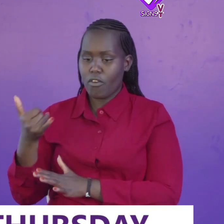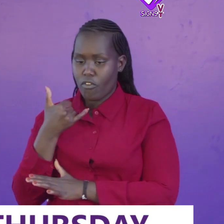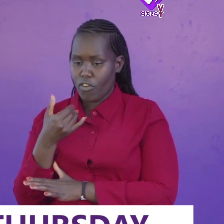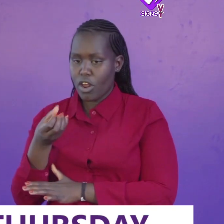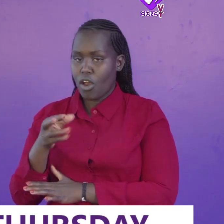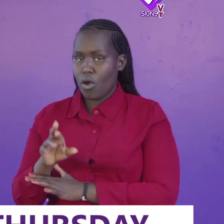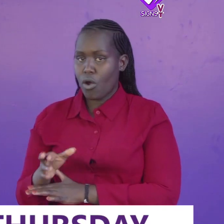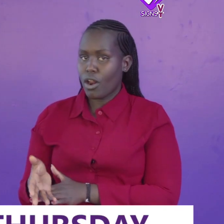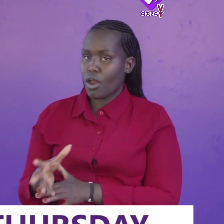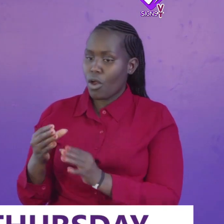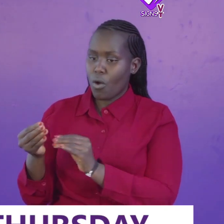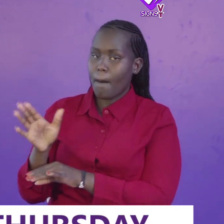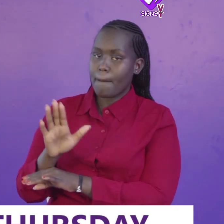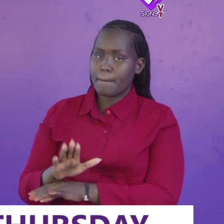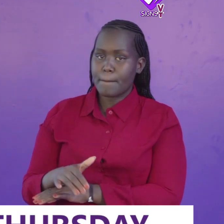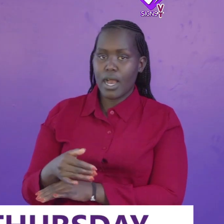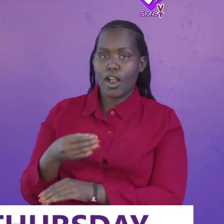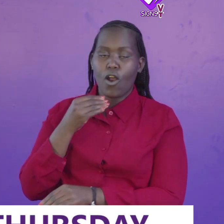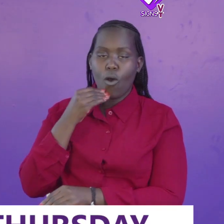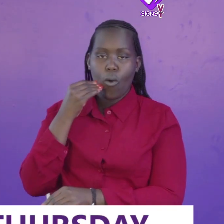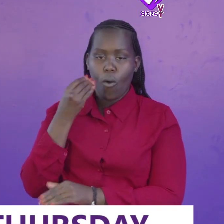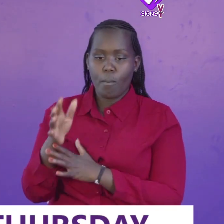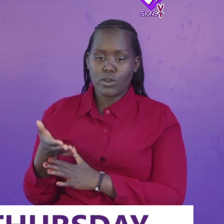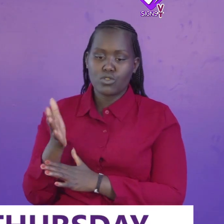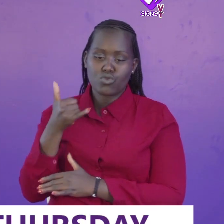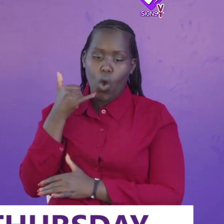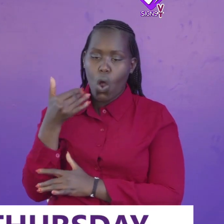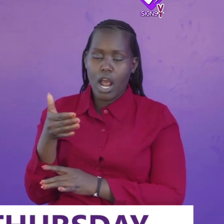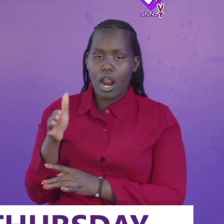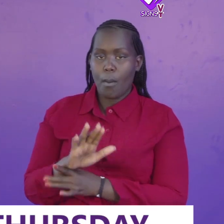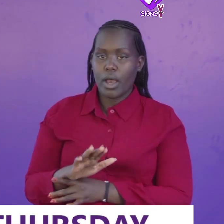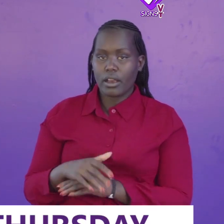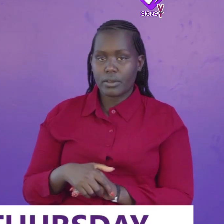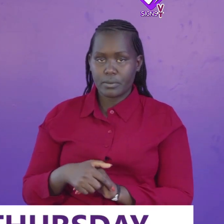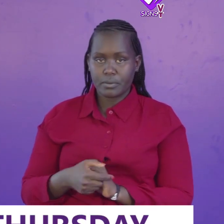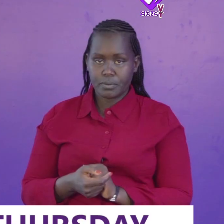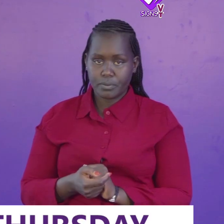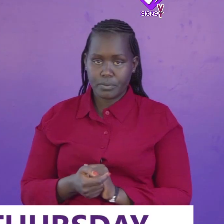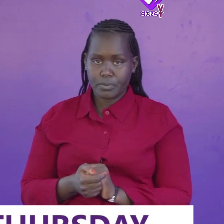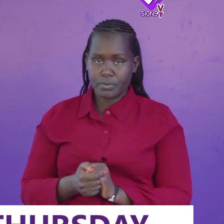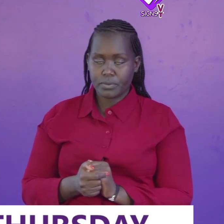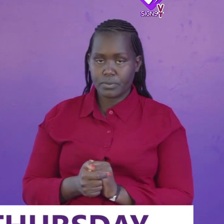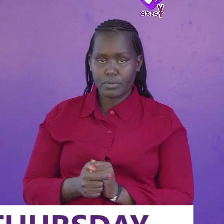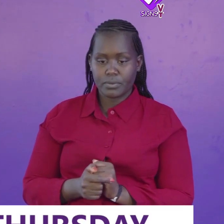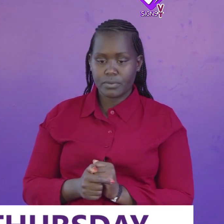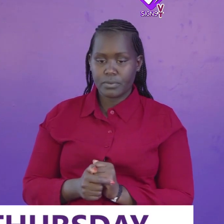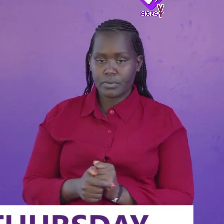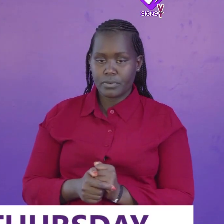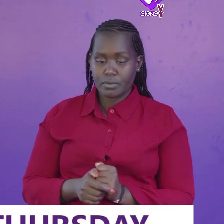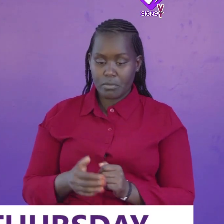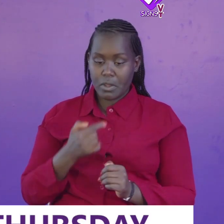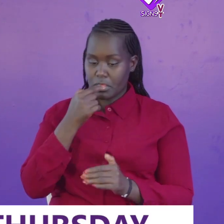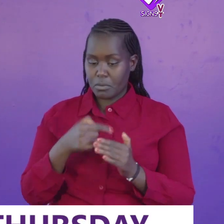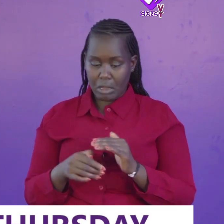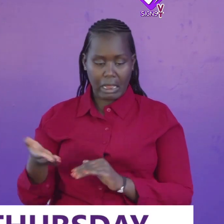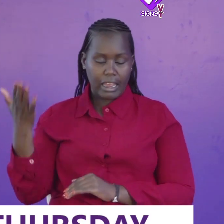the call. Inaitwa beeper. Hiyo ni mpya, si ndio? Hiyo ilikuwa side yako? Hiyo hata mimi nimesema hii ni azama